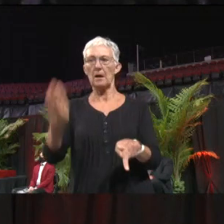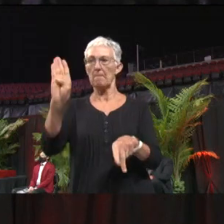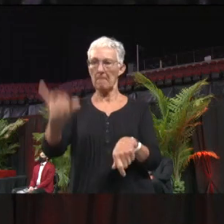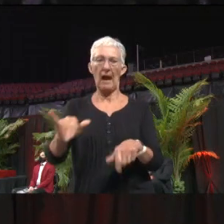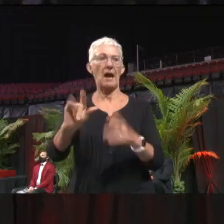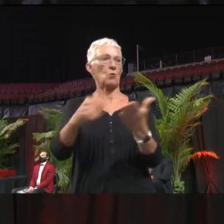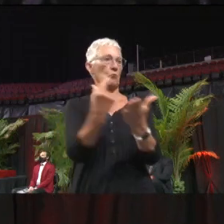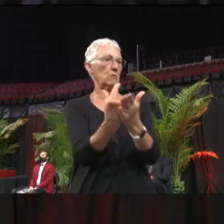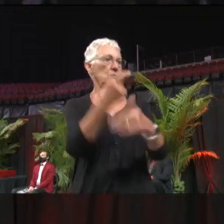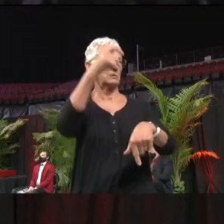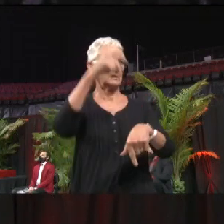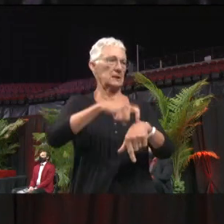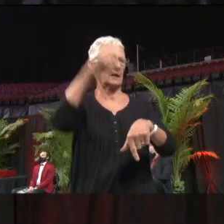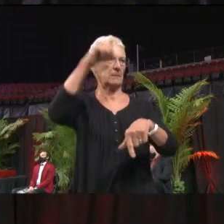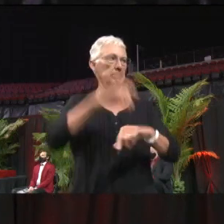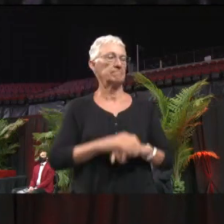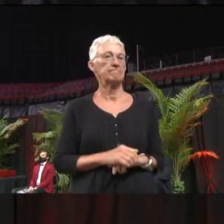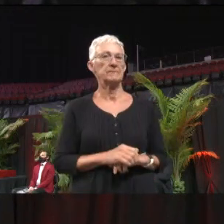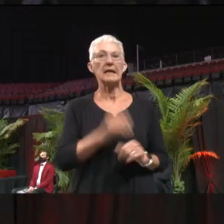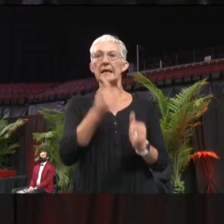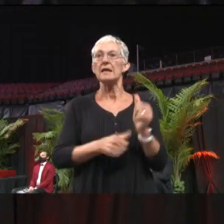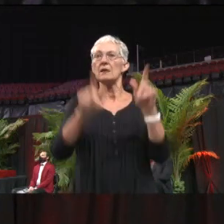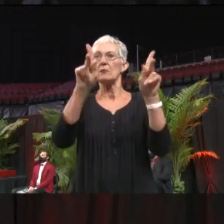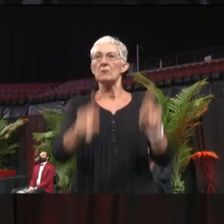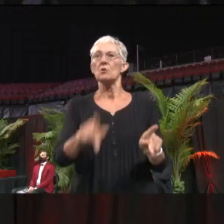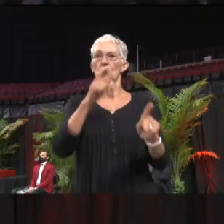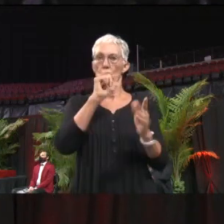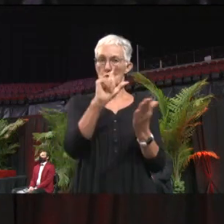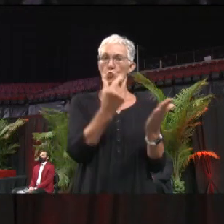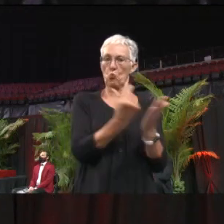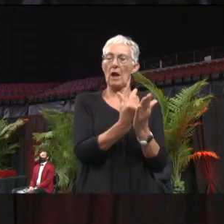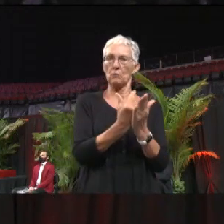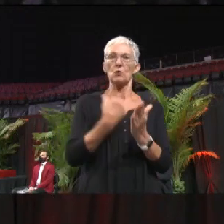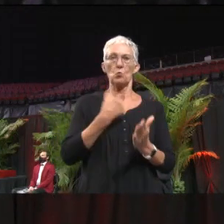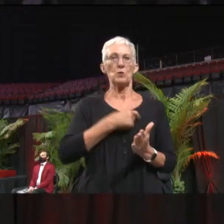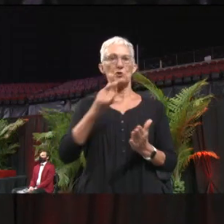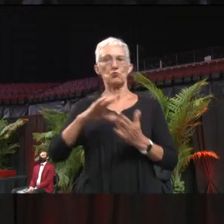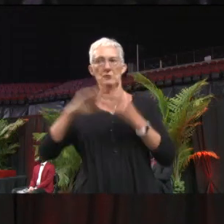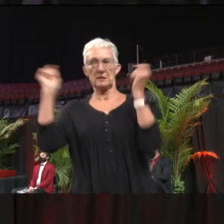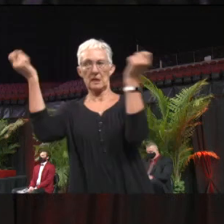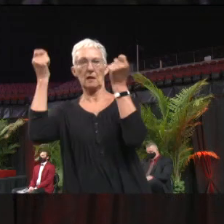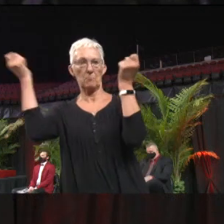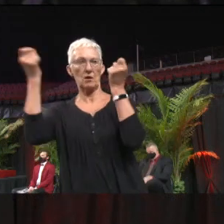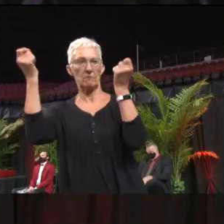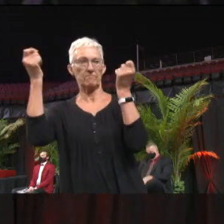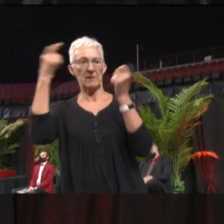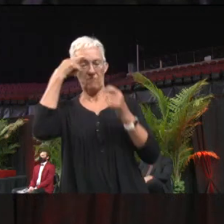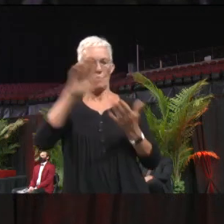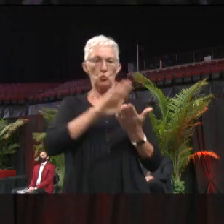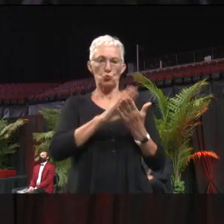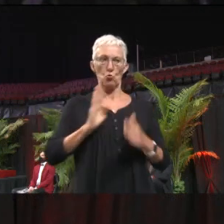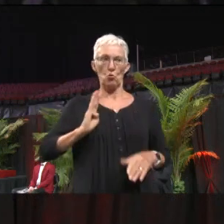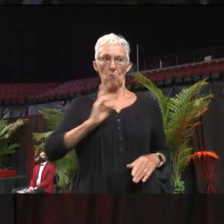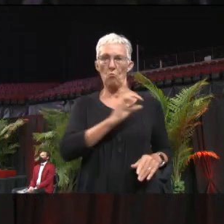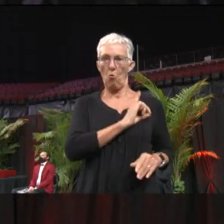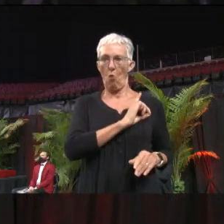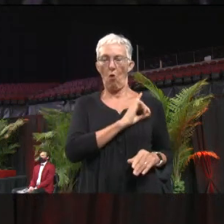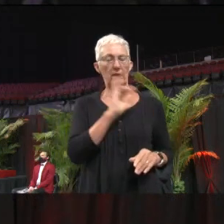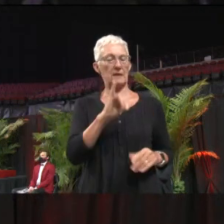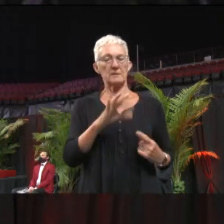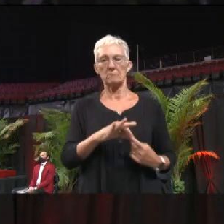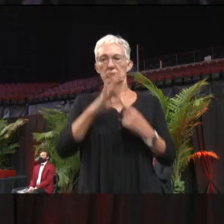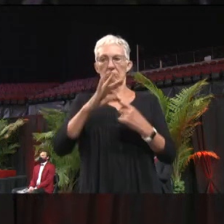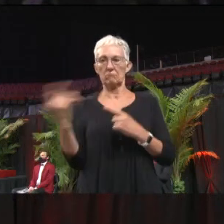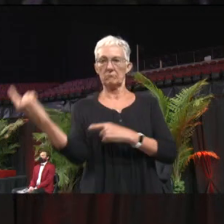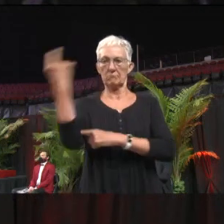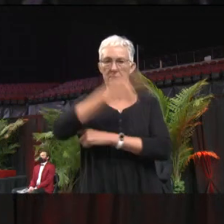this milestone is a cause for celebration. For school board members, graduation is a special occasion we look forward